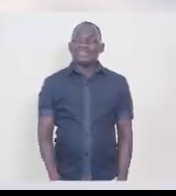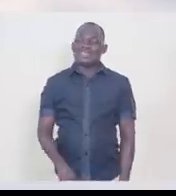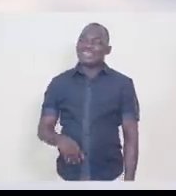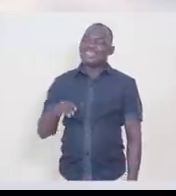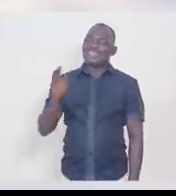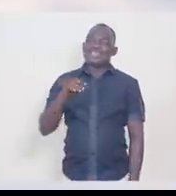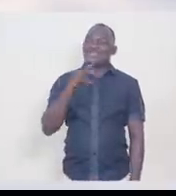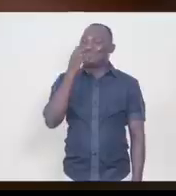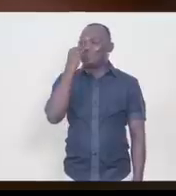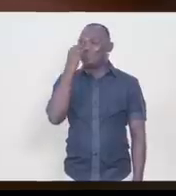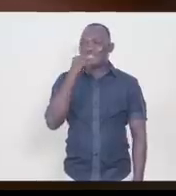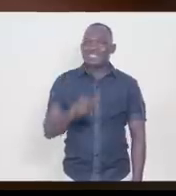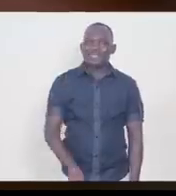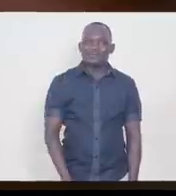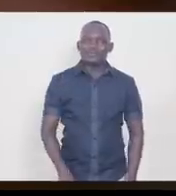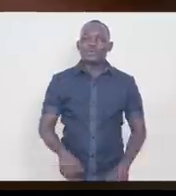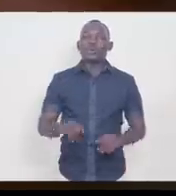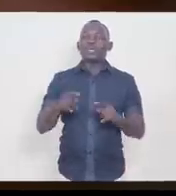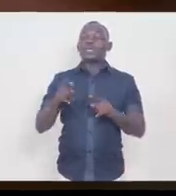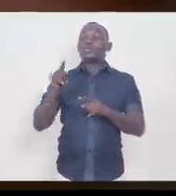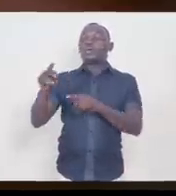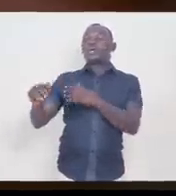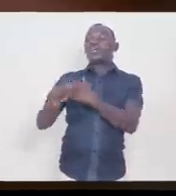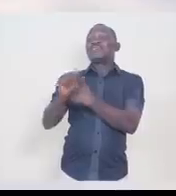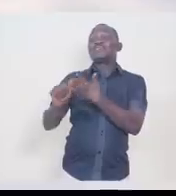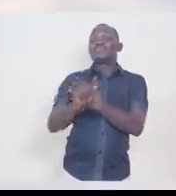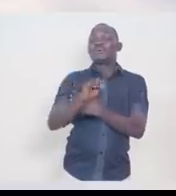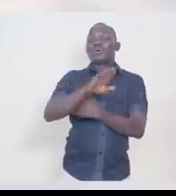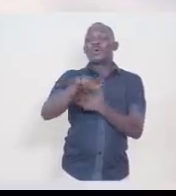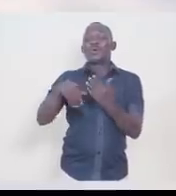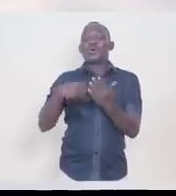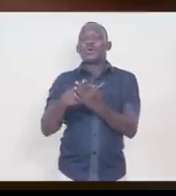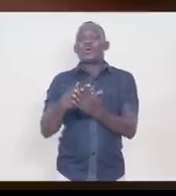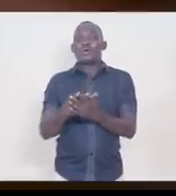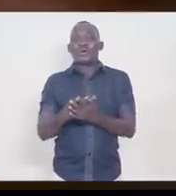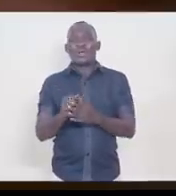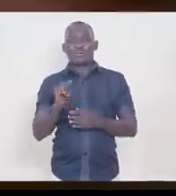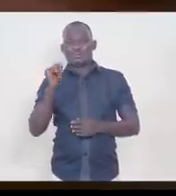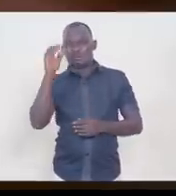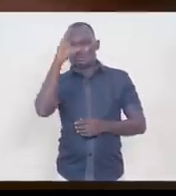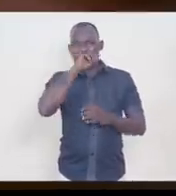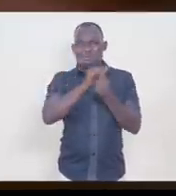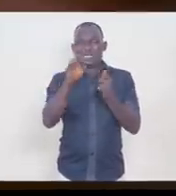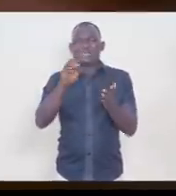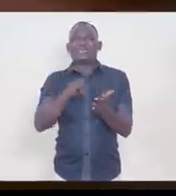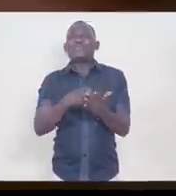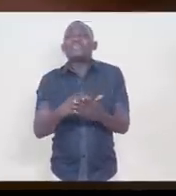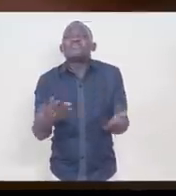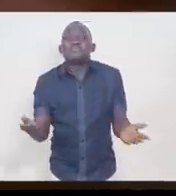Very, very interesting. All your charges are based on mere speculations without any concrete